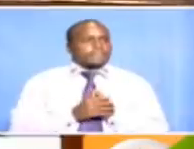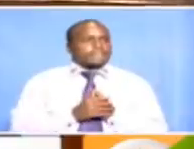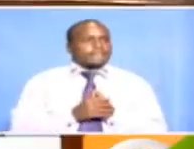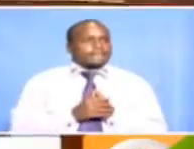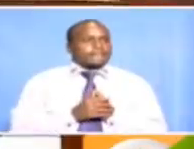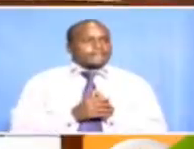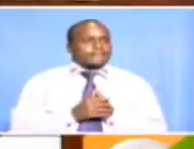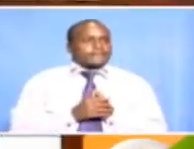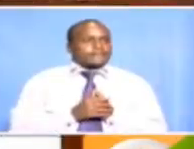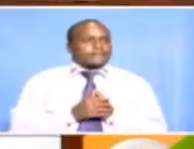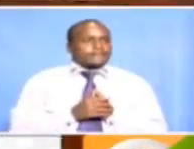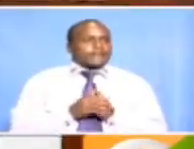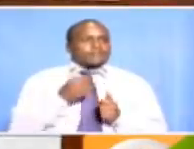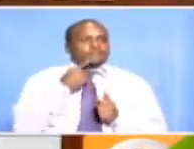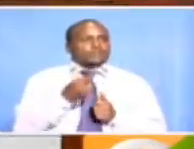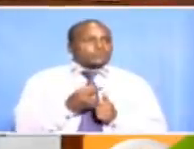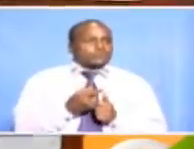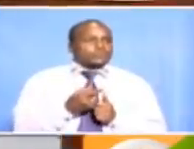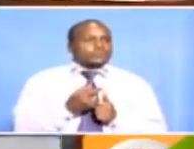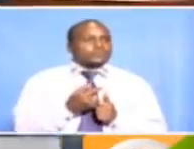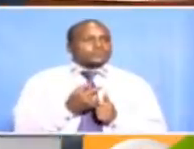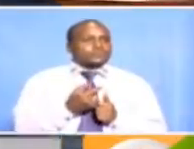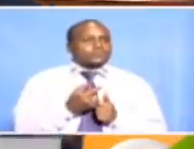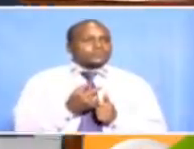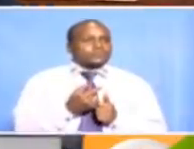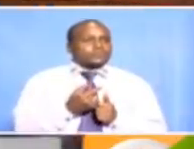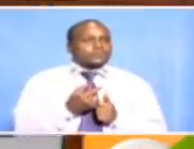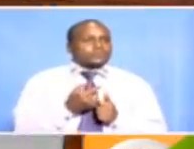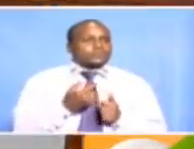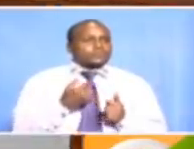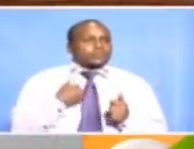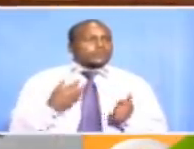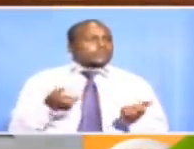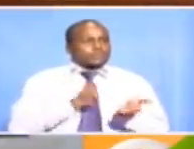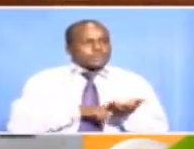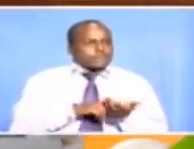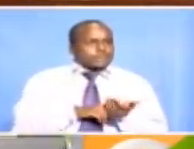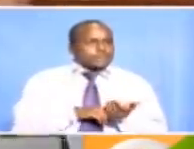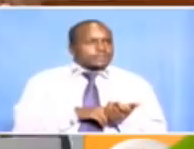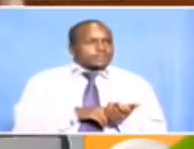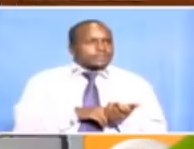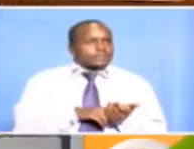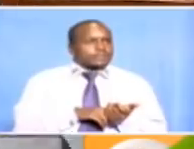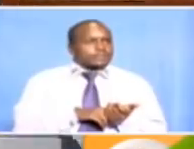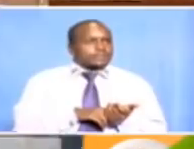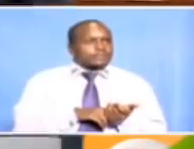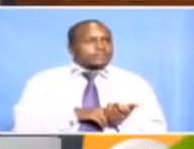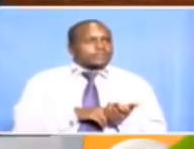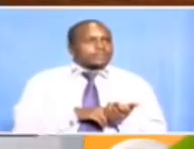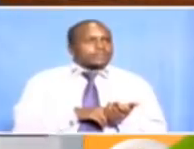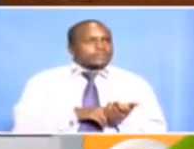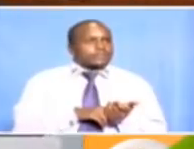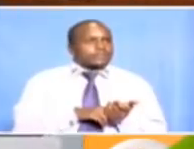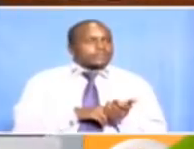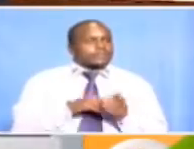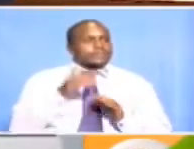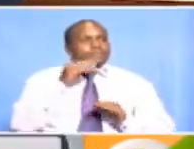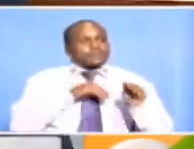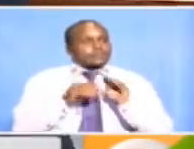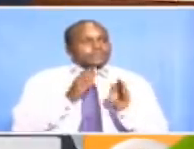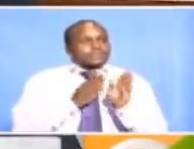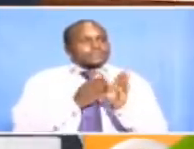and I want to repeat myself. I know it's monotonous, but let me repeat myself. Corruption is the main factor